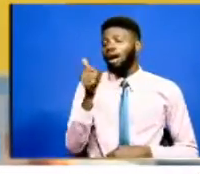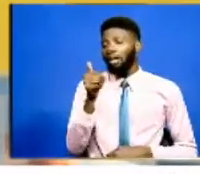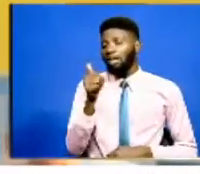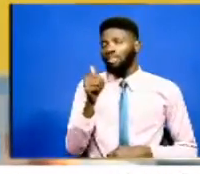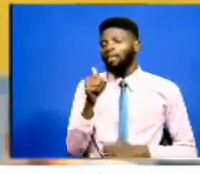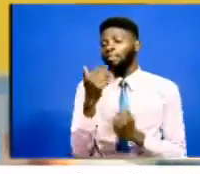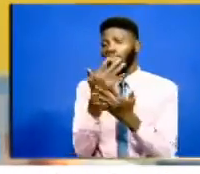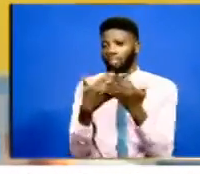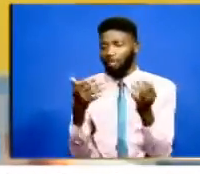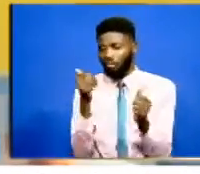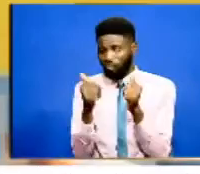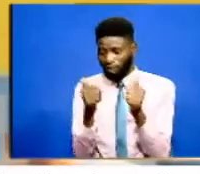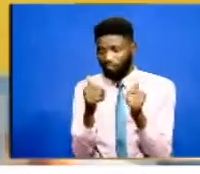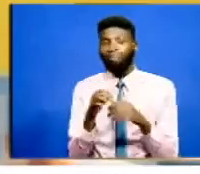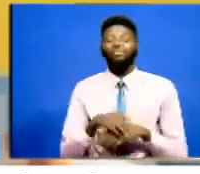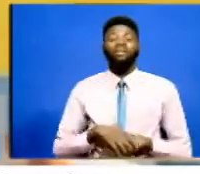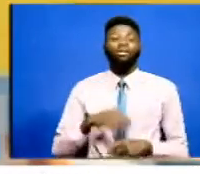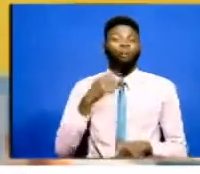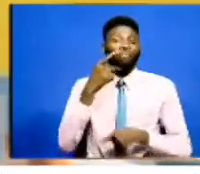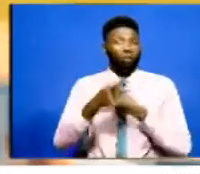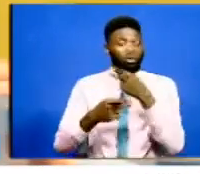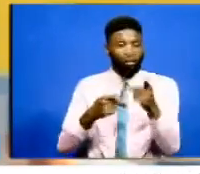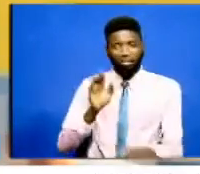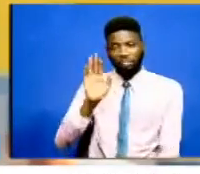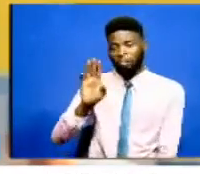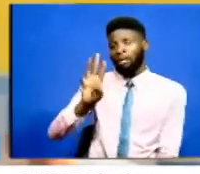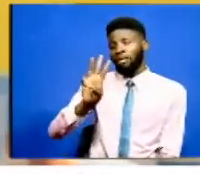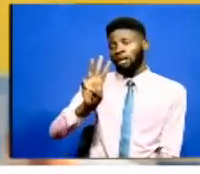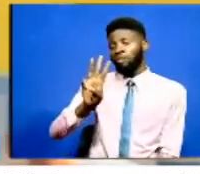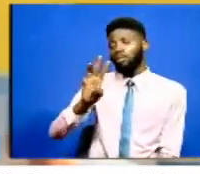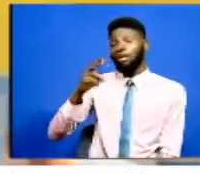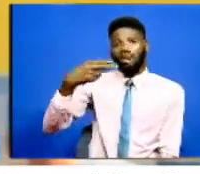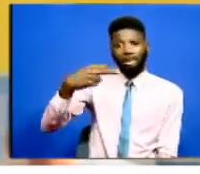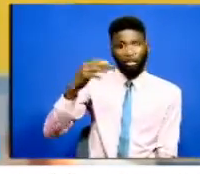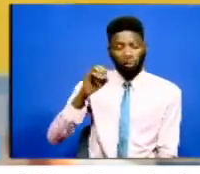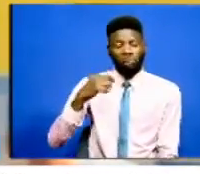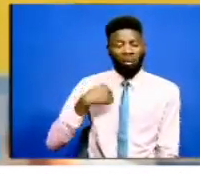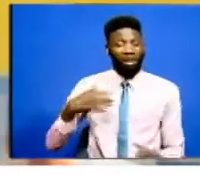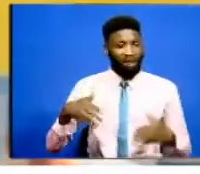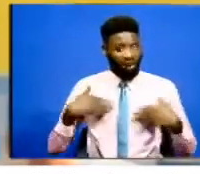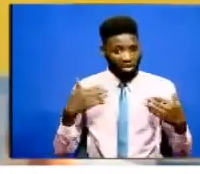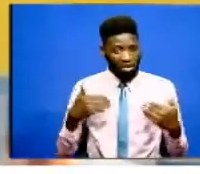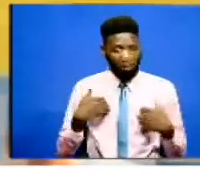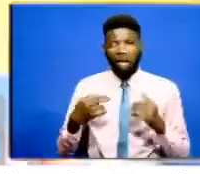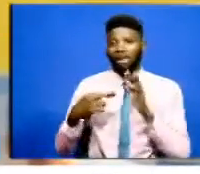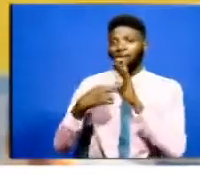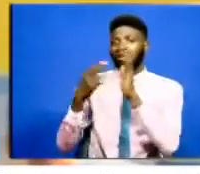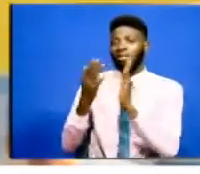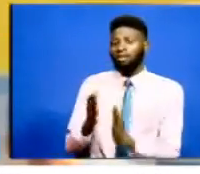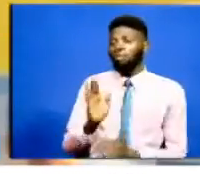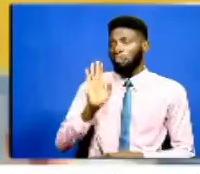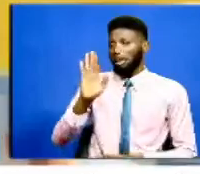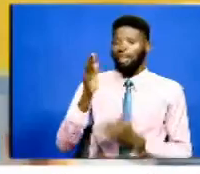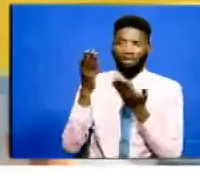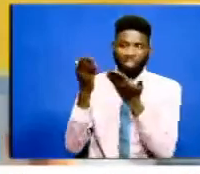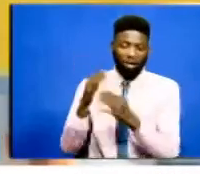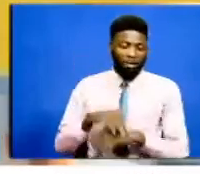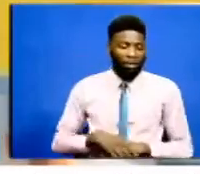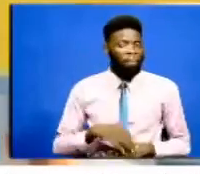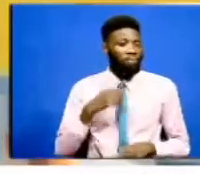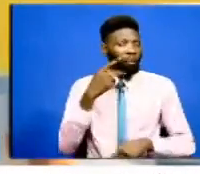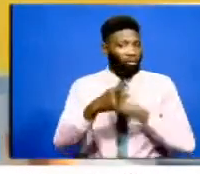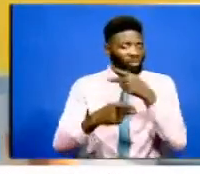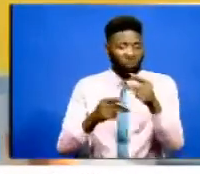process by which the World Health Organization, and I'm happy that Rudy, you're here, that the process by which the World